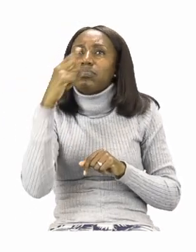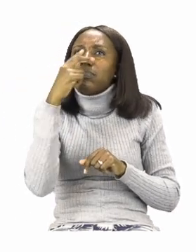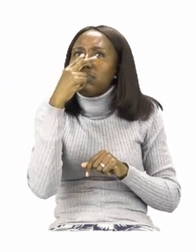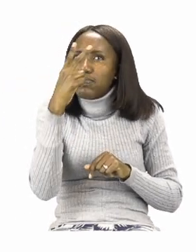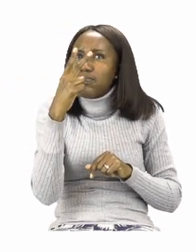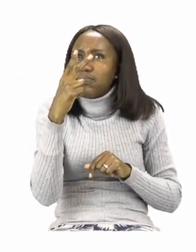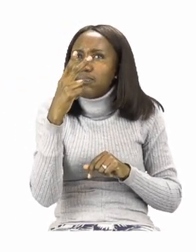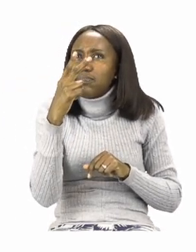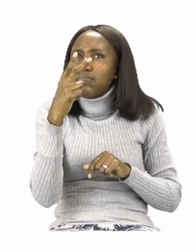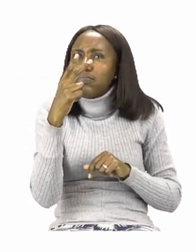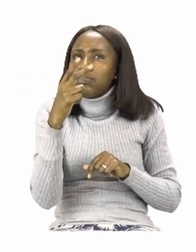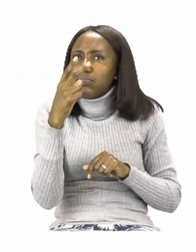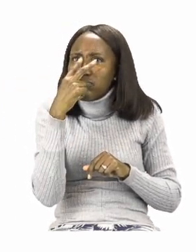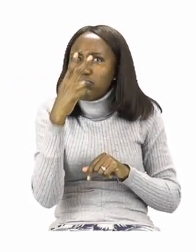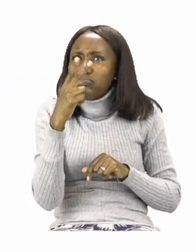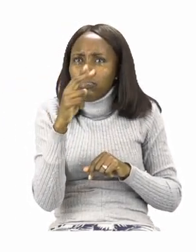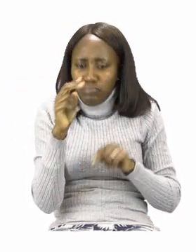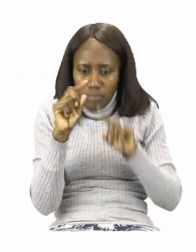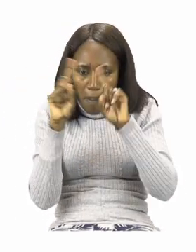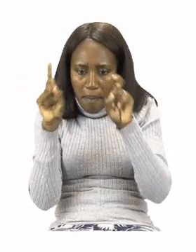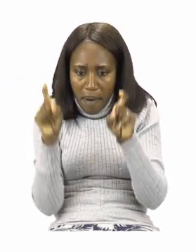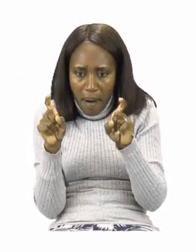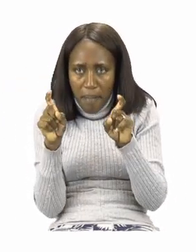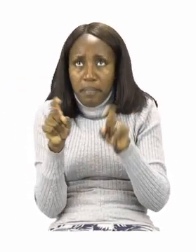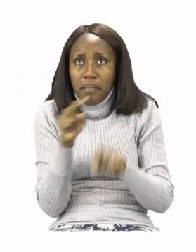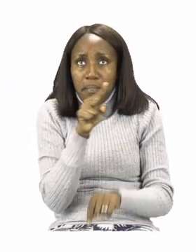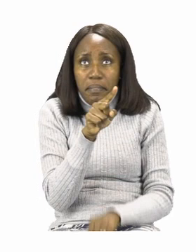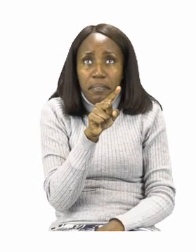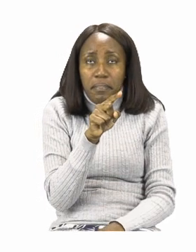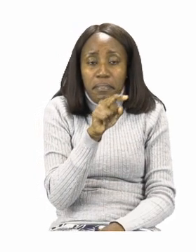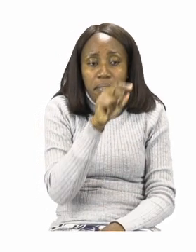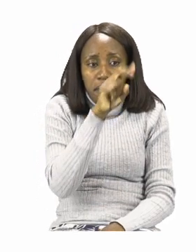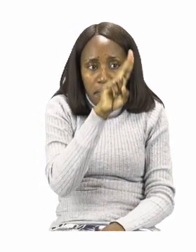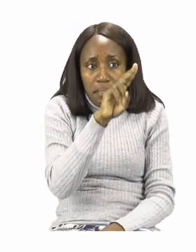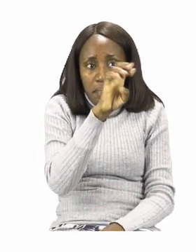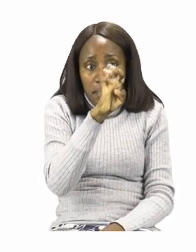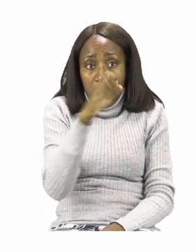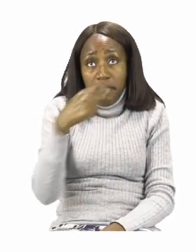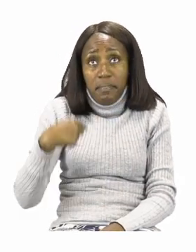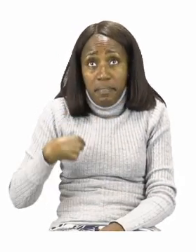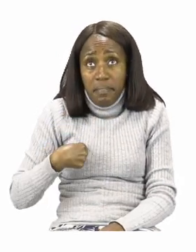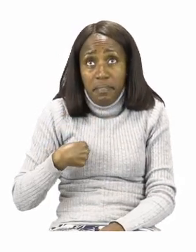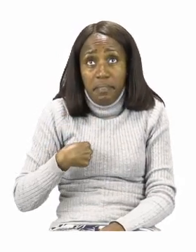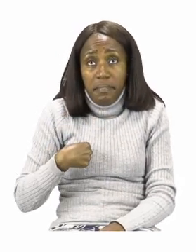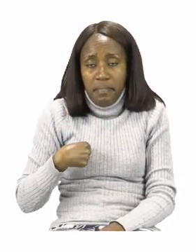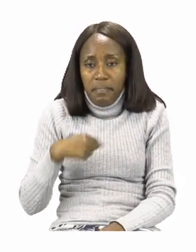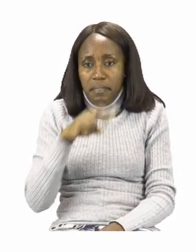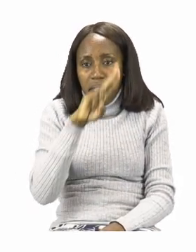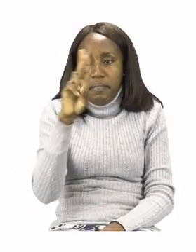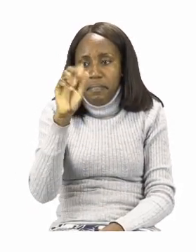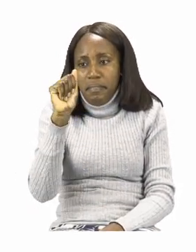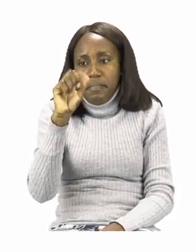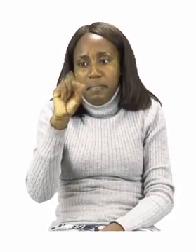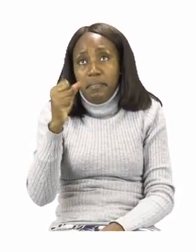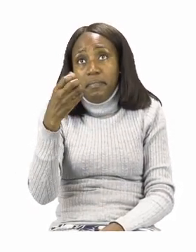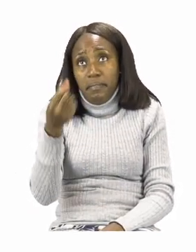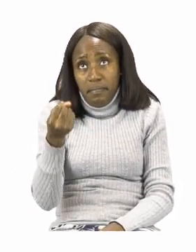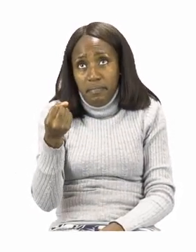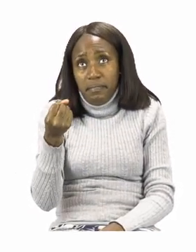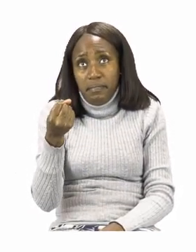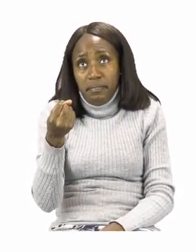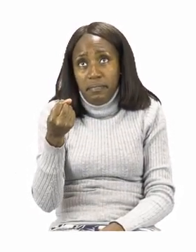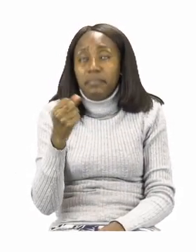space, grade 2s, you see that in brackets there are 2 words given to you.